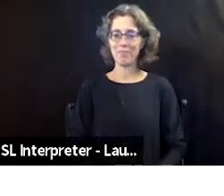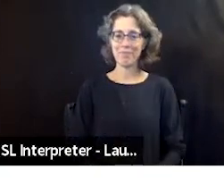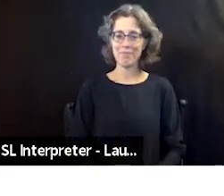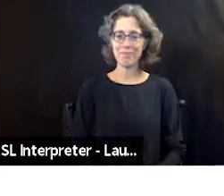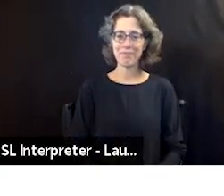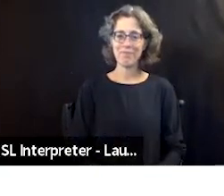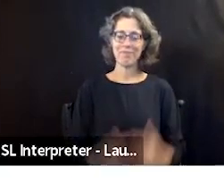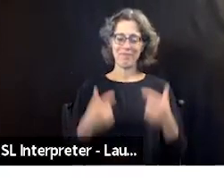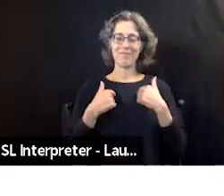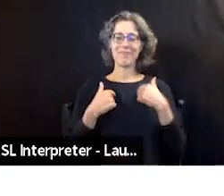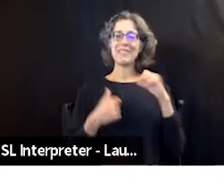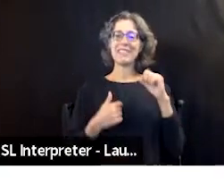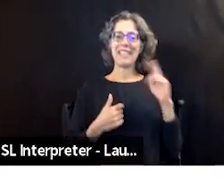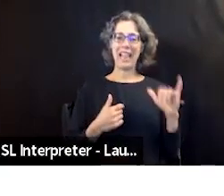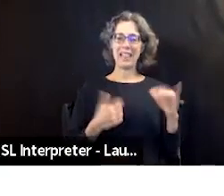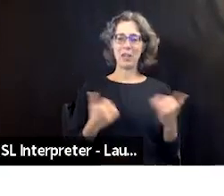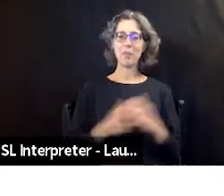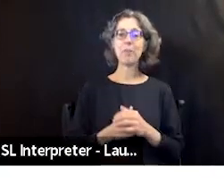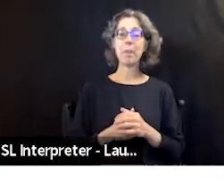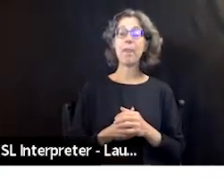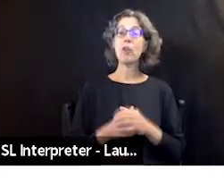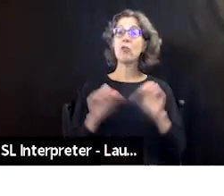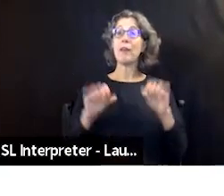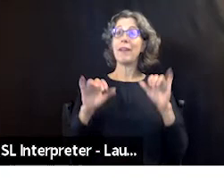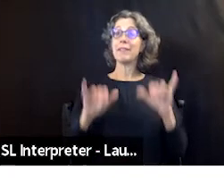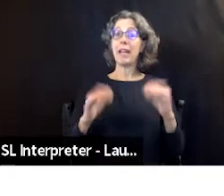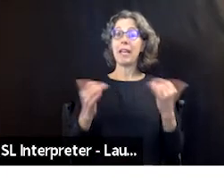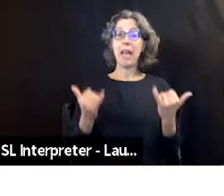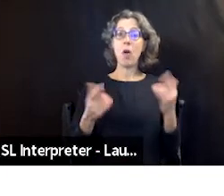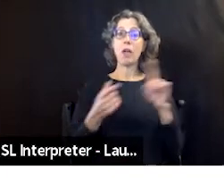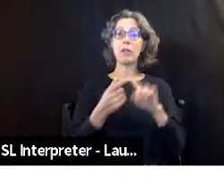Sally. You are welcome to stay with us now until